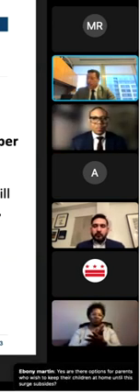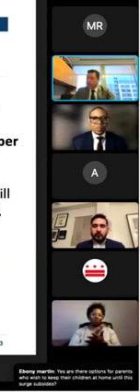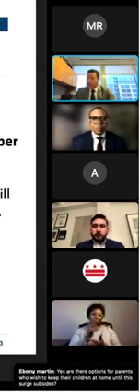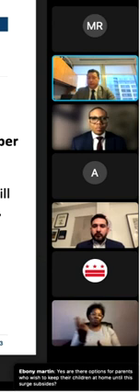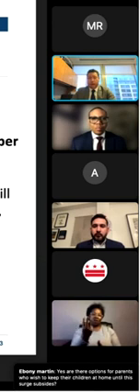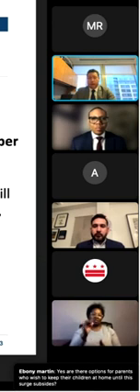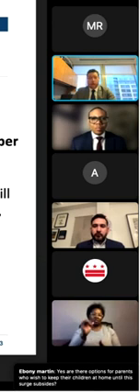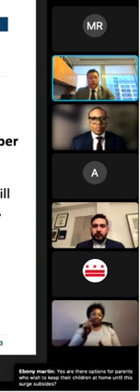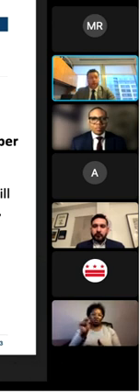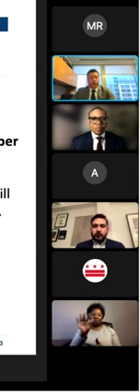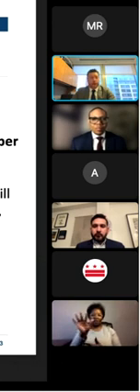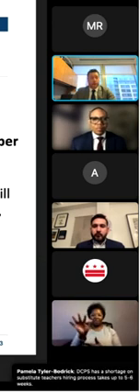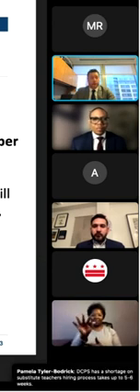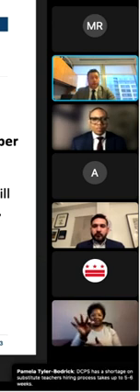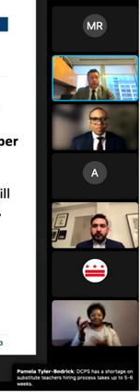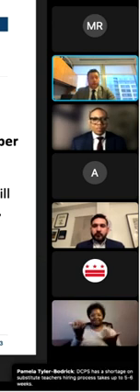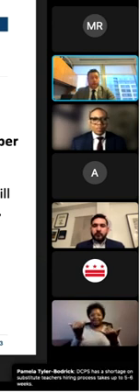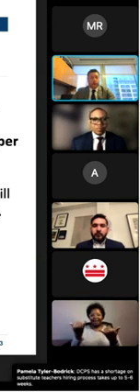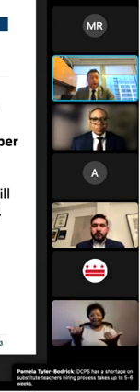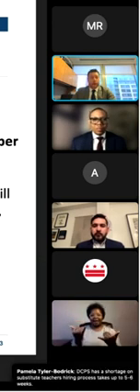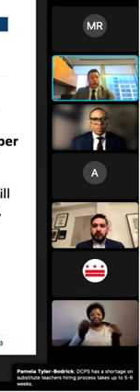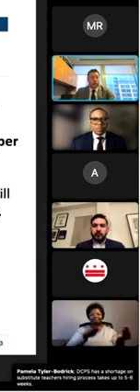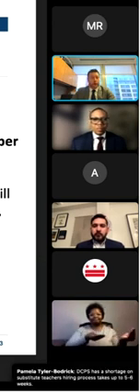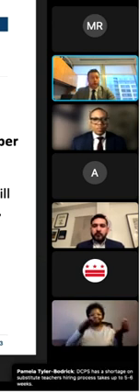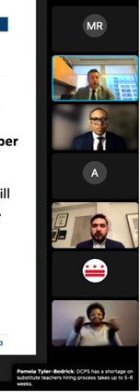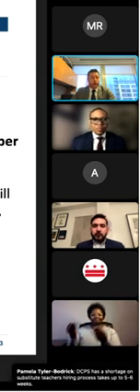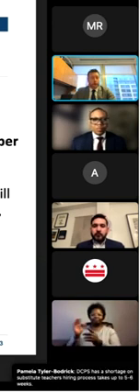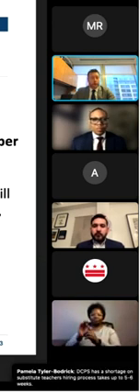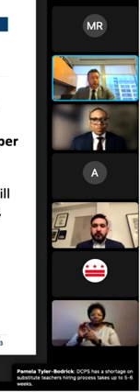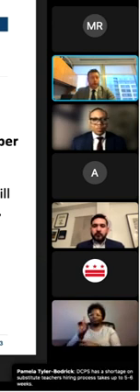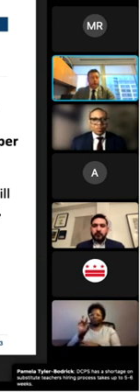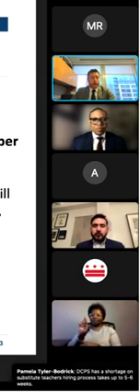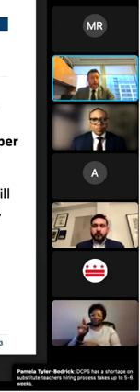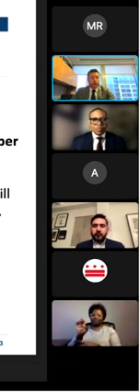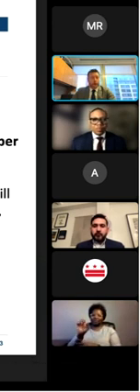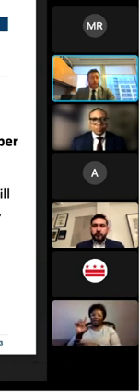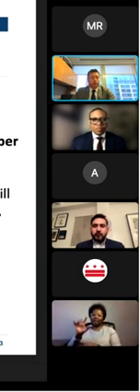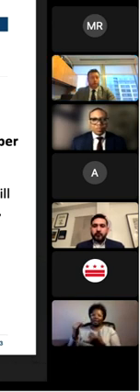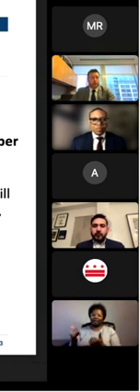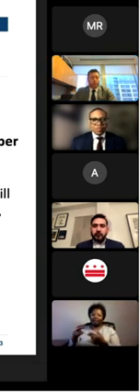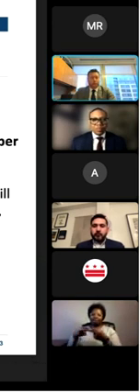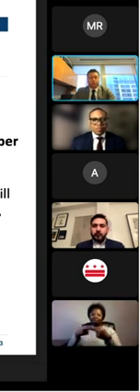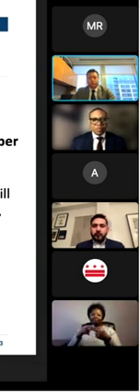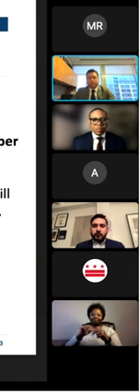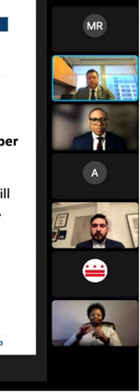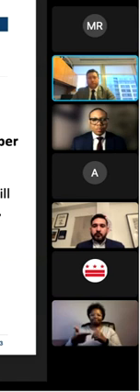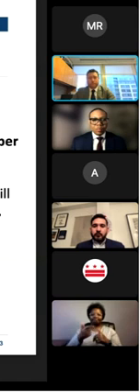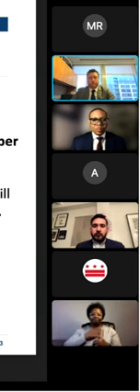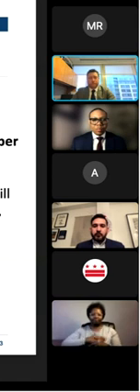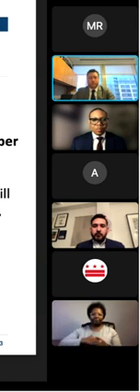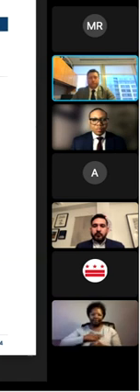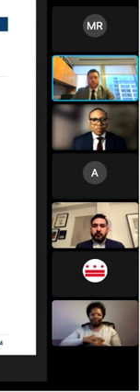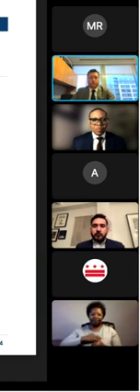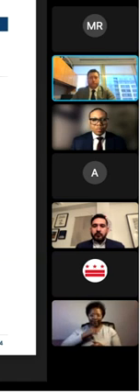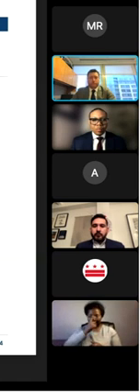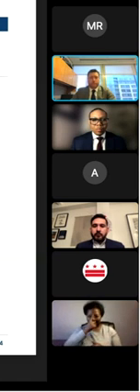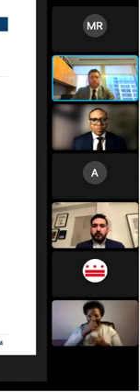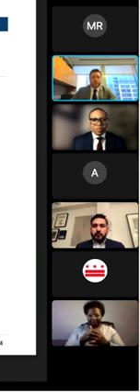at this point, I'm going to transition to Dr. Brent Elliott. Next slide, please.